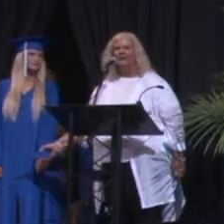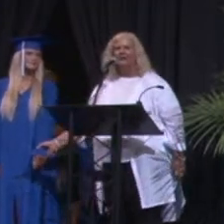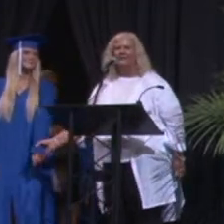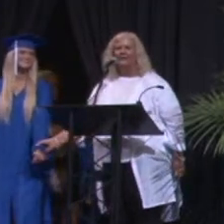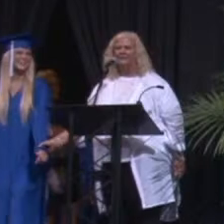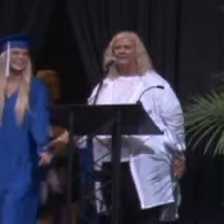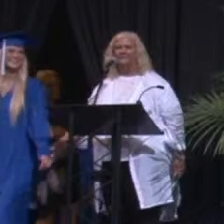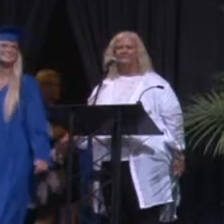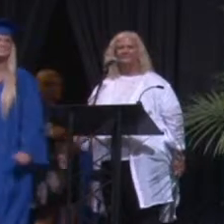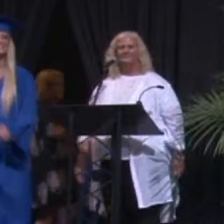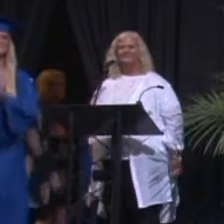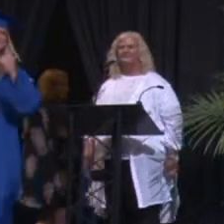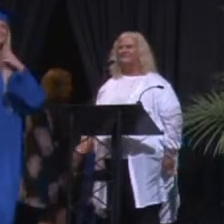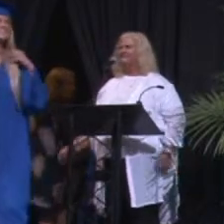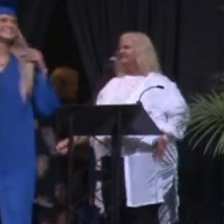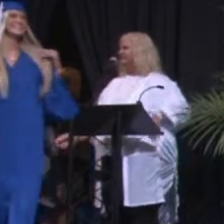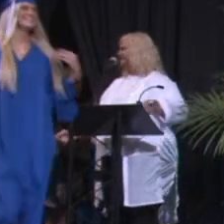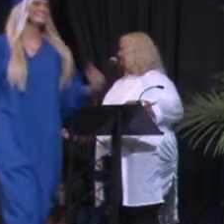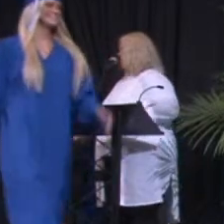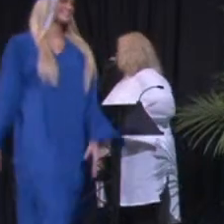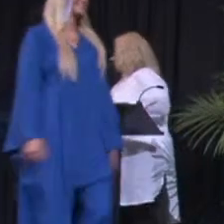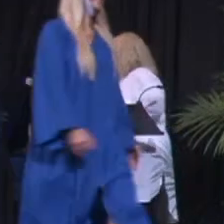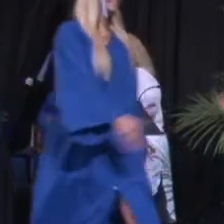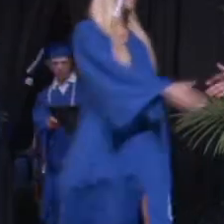Holly Tolliver.